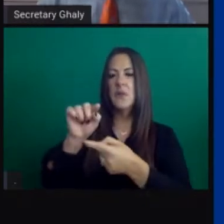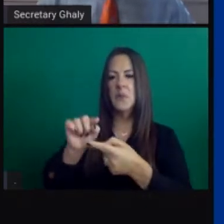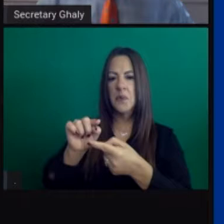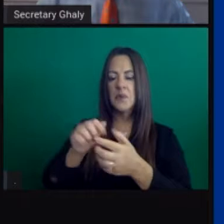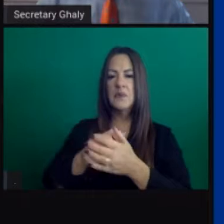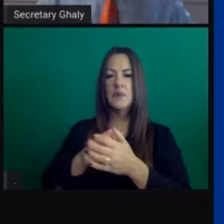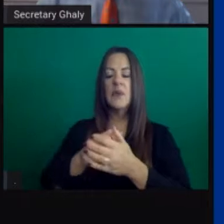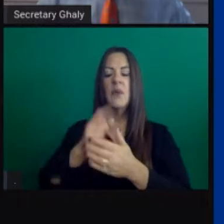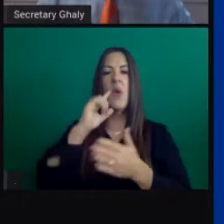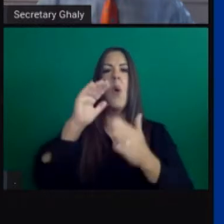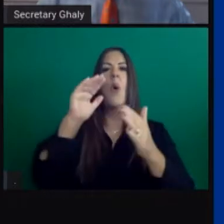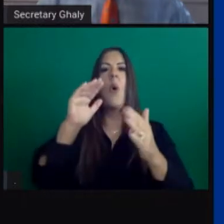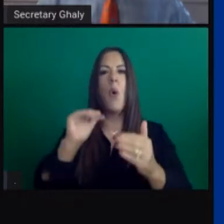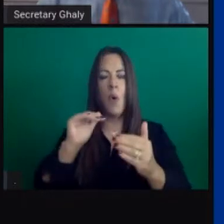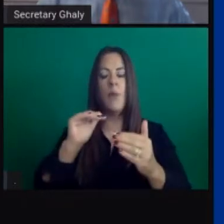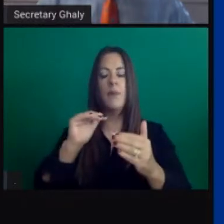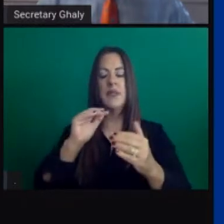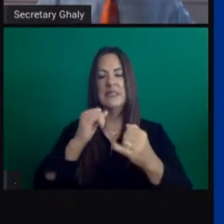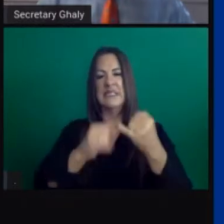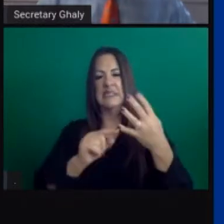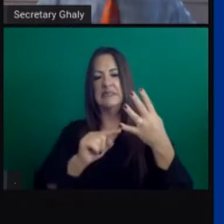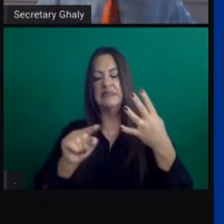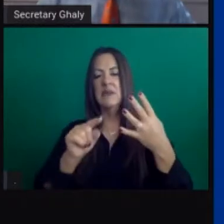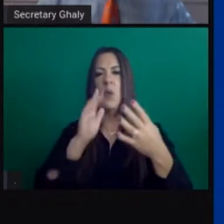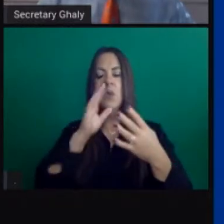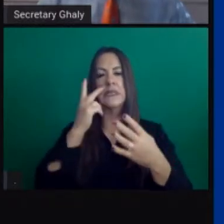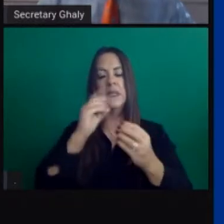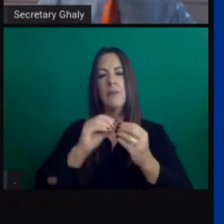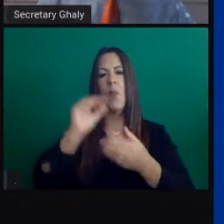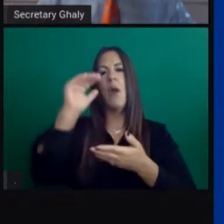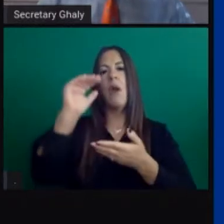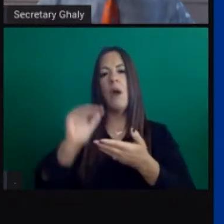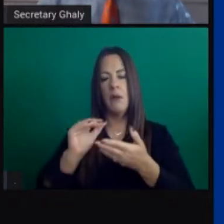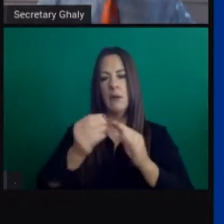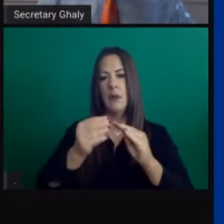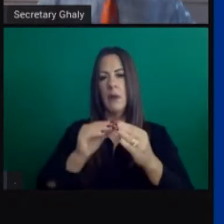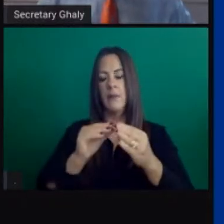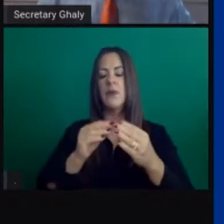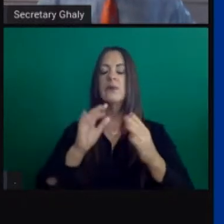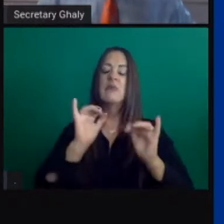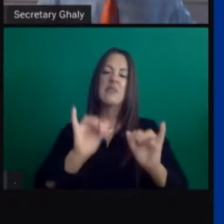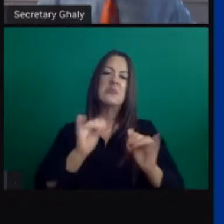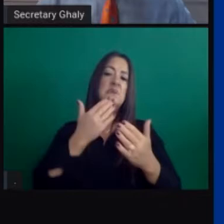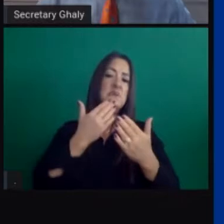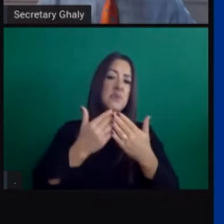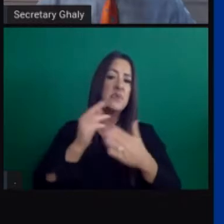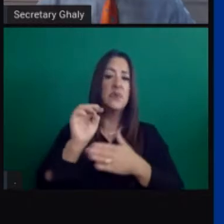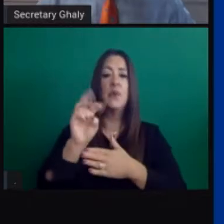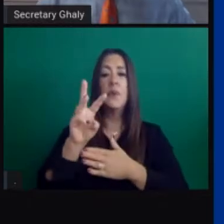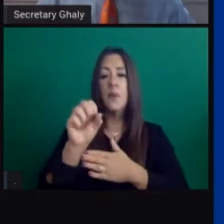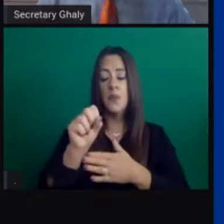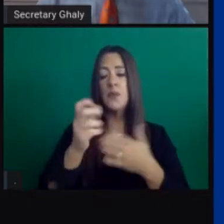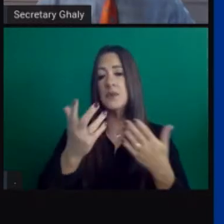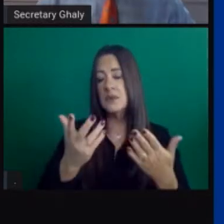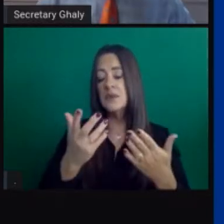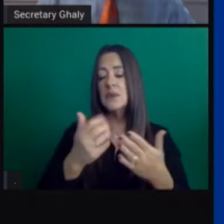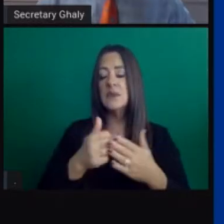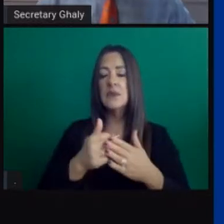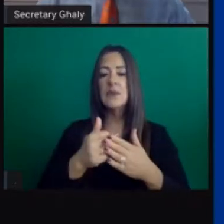even lower than the number that we see here. So that's great news, given that we were anticipating being well